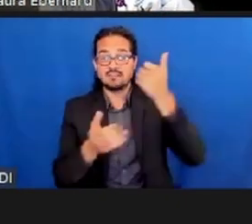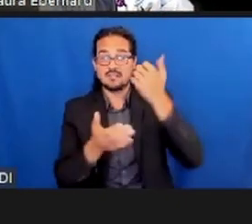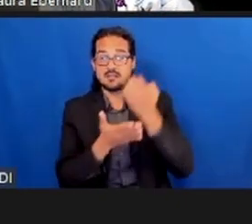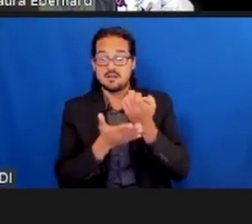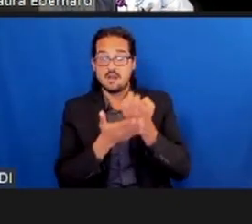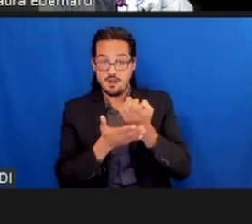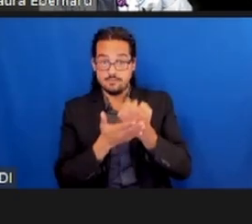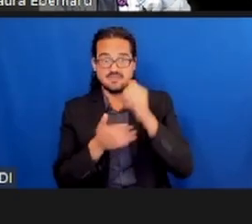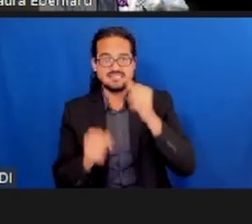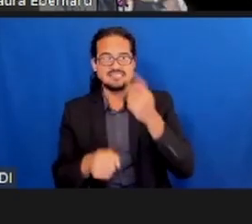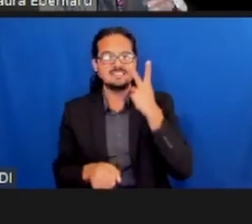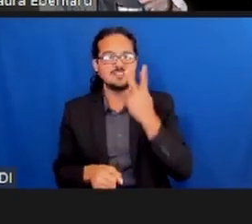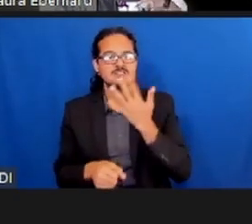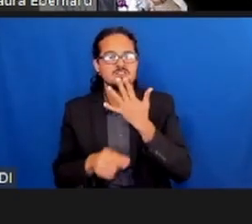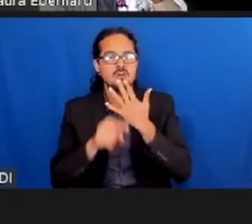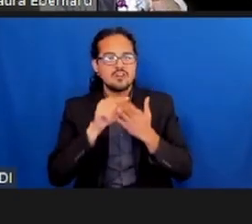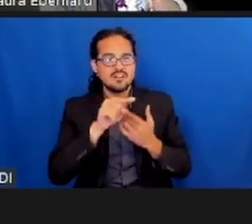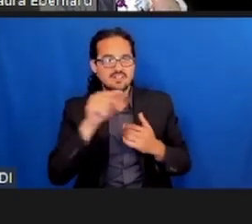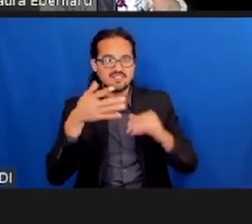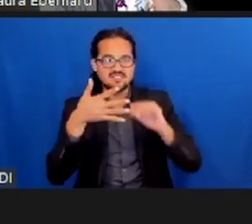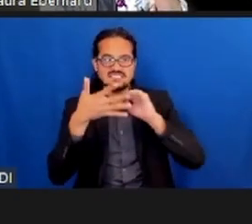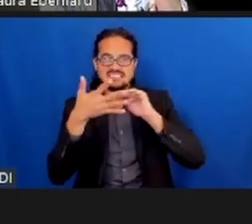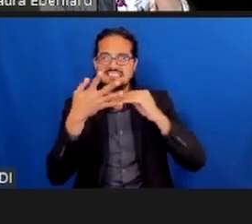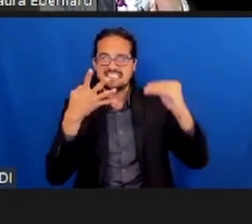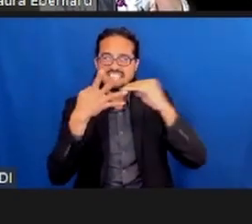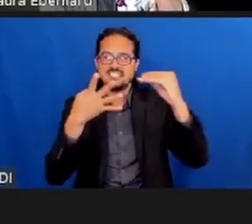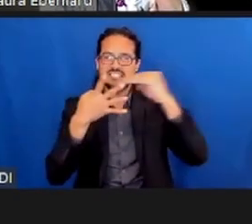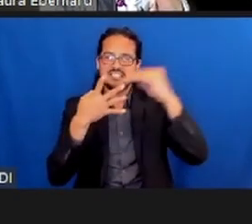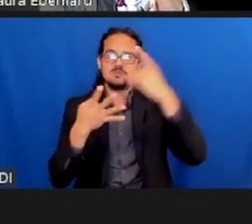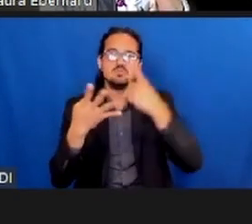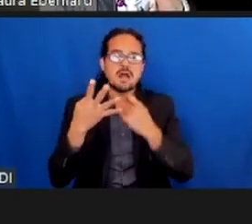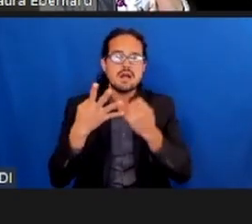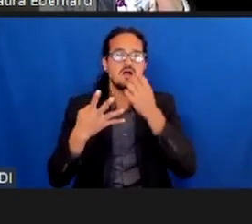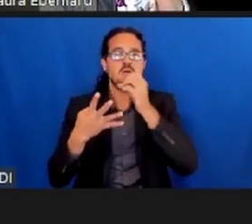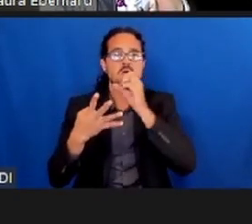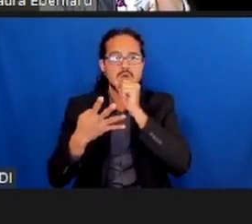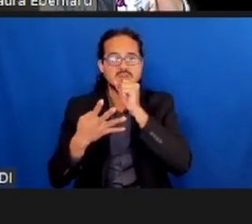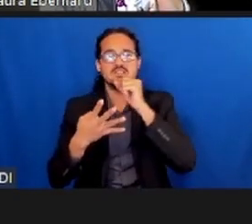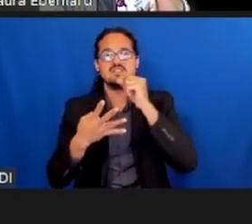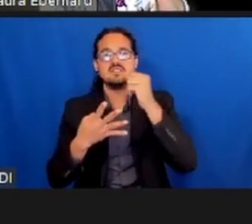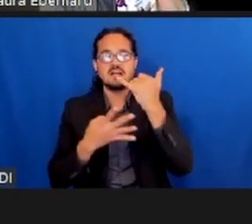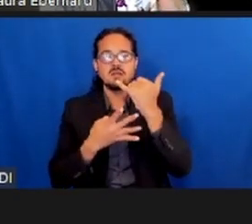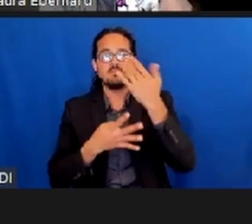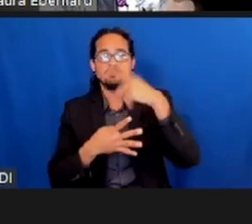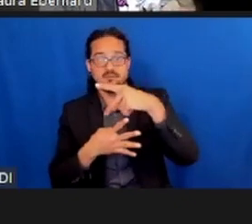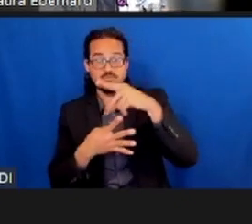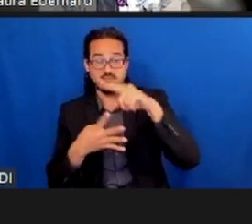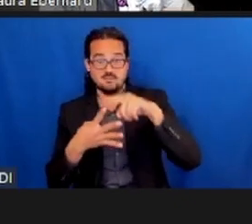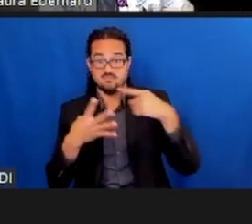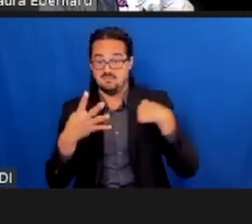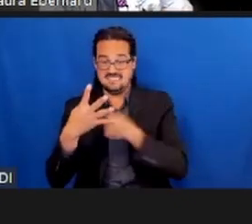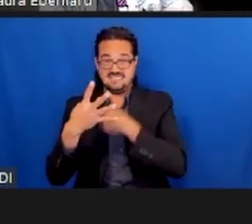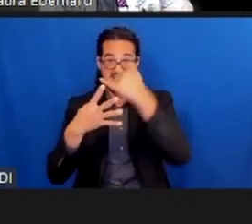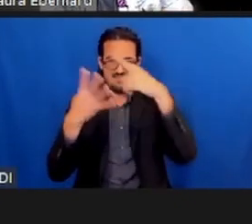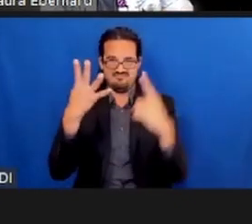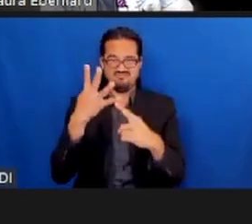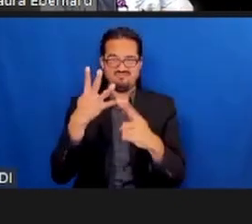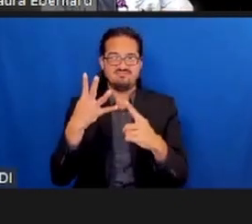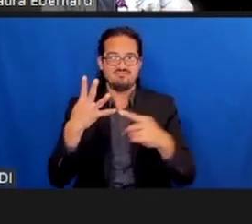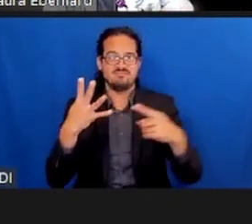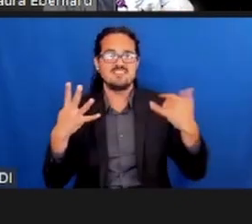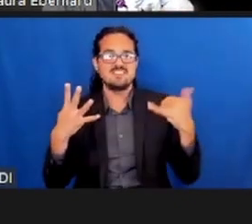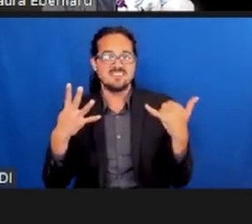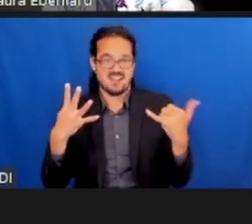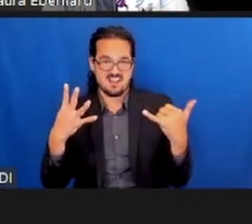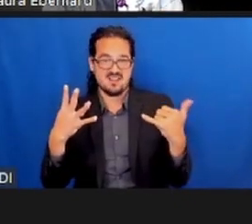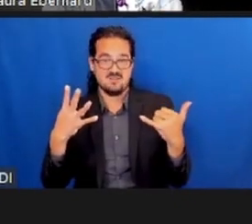rates we were experiencing at each stage in the pandemic. And we are now in the yellow tier. We started in the yellow tier last week and will remain